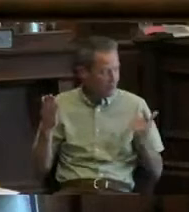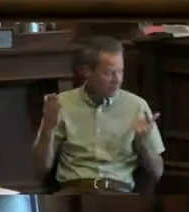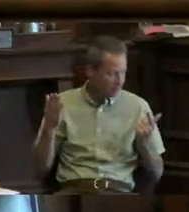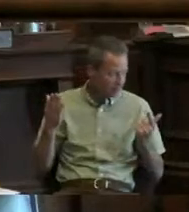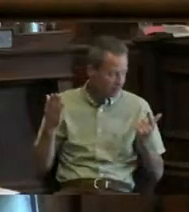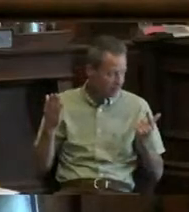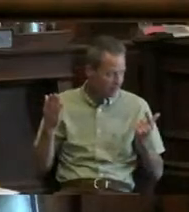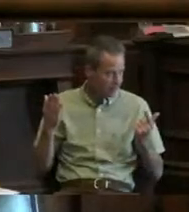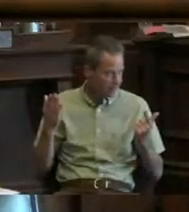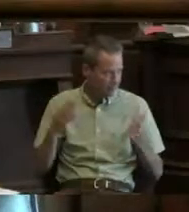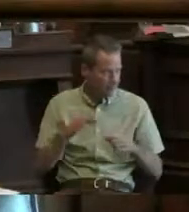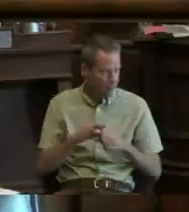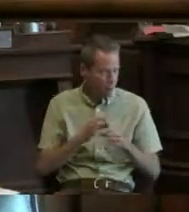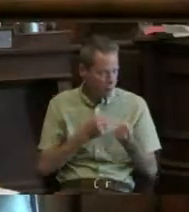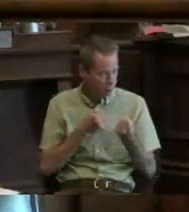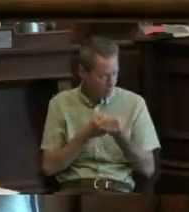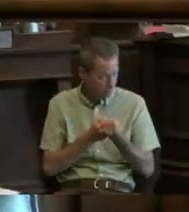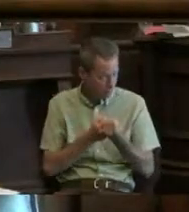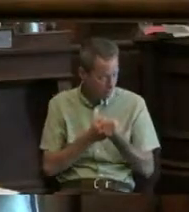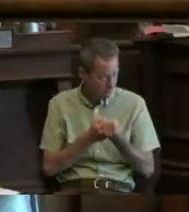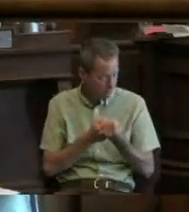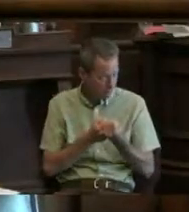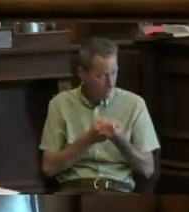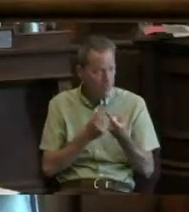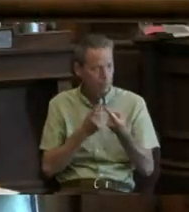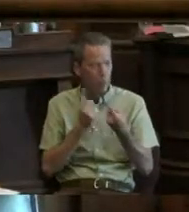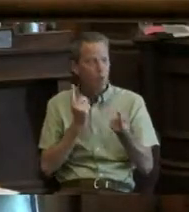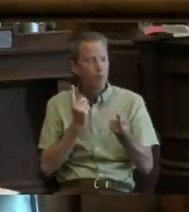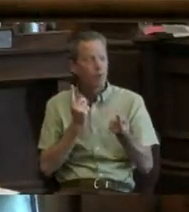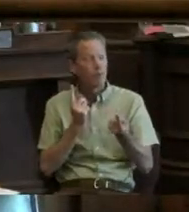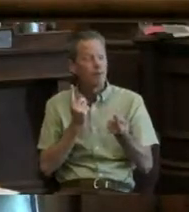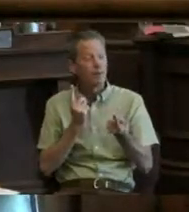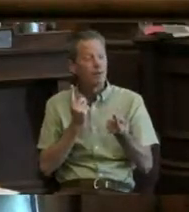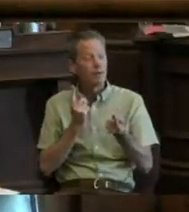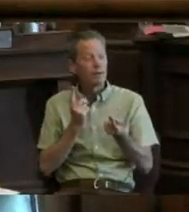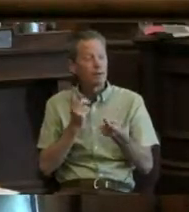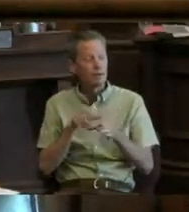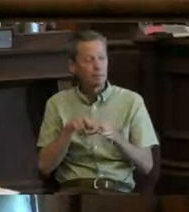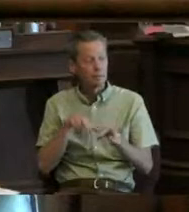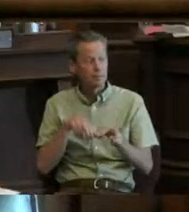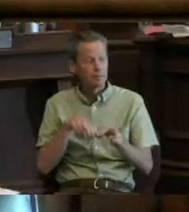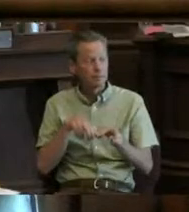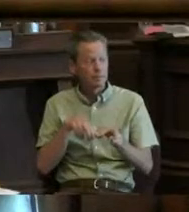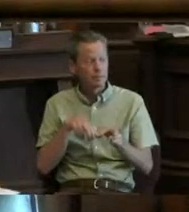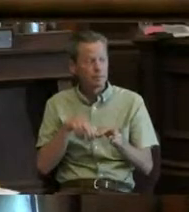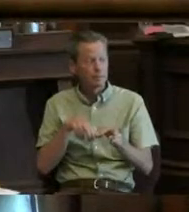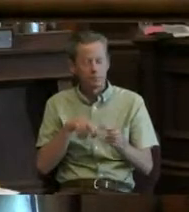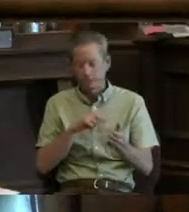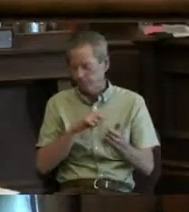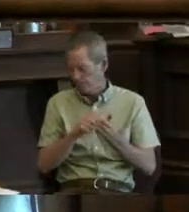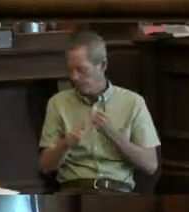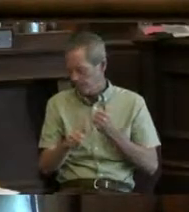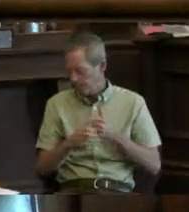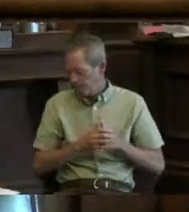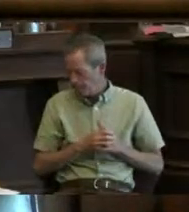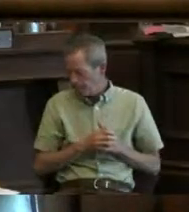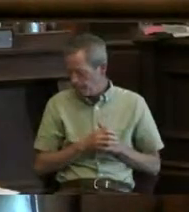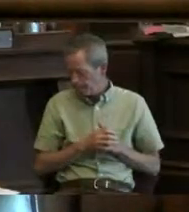and second. Now we vote. All in favor say aye. Aye. Aye. Any opposed? Any abstention? Motion